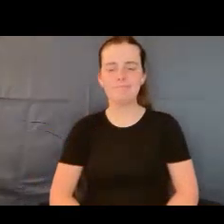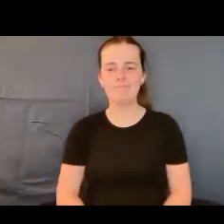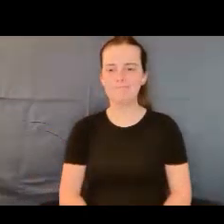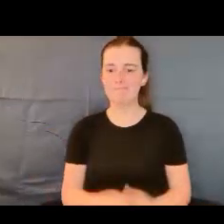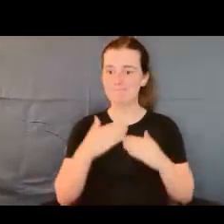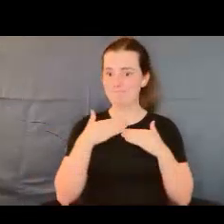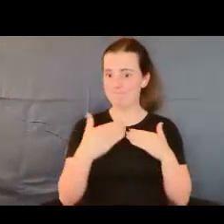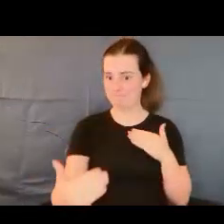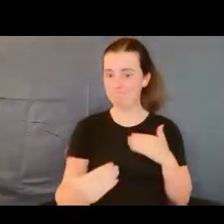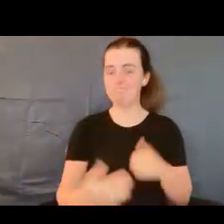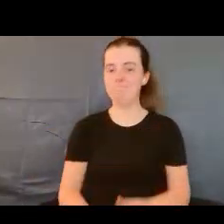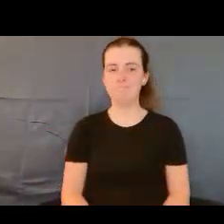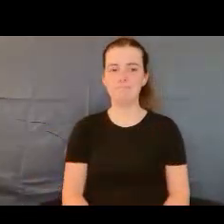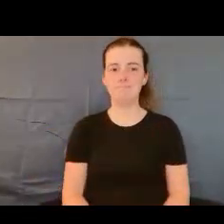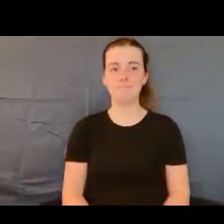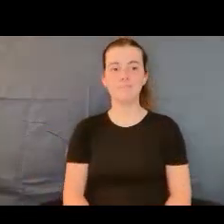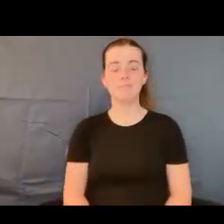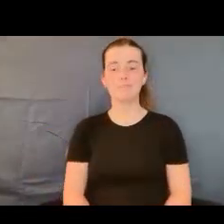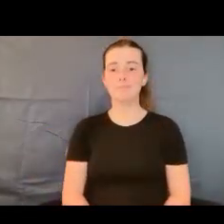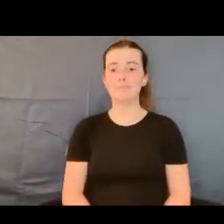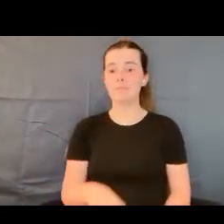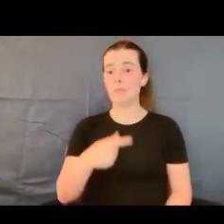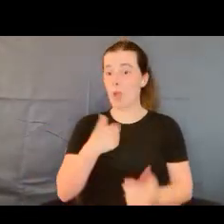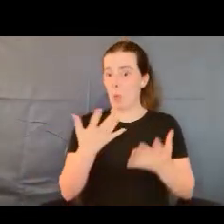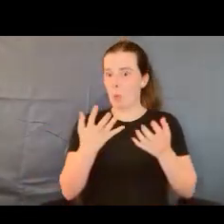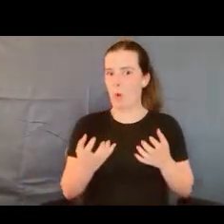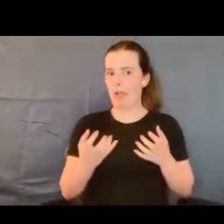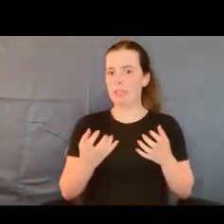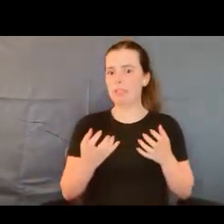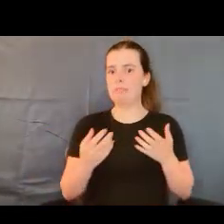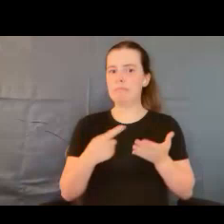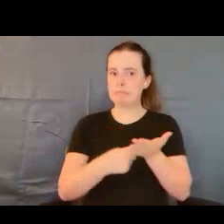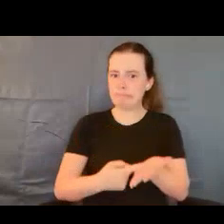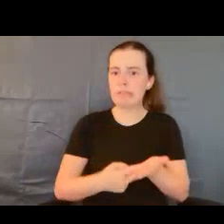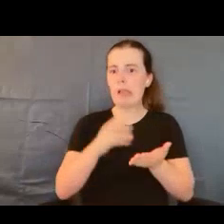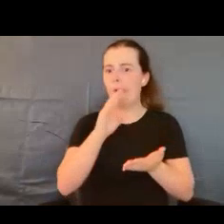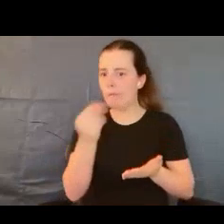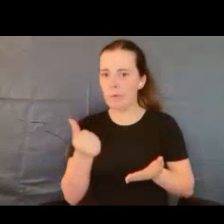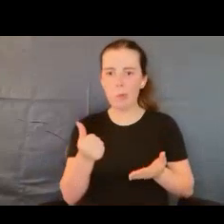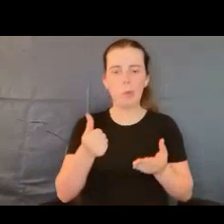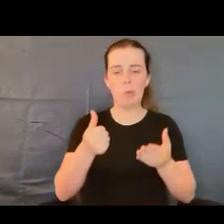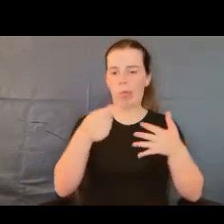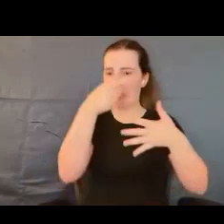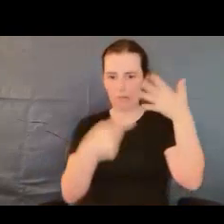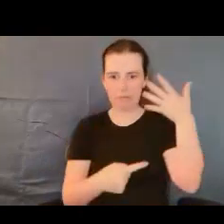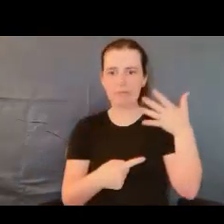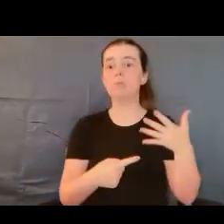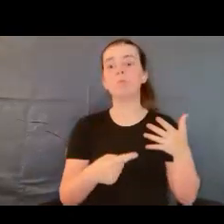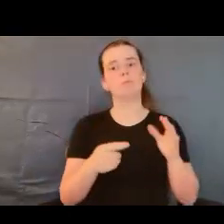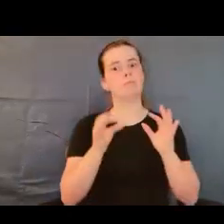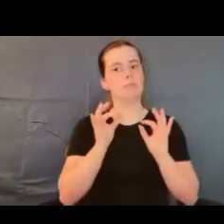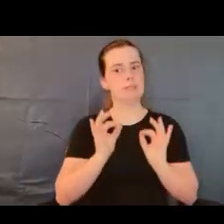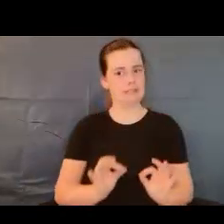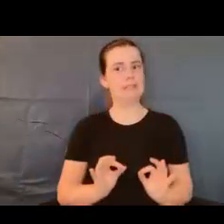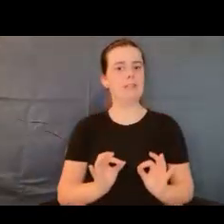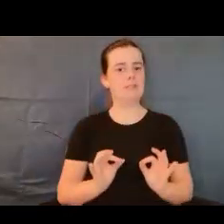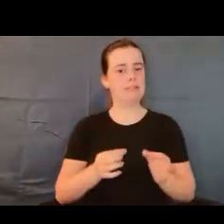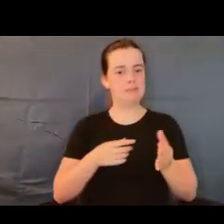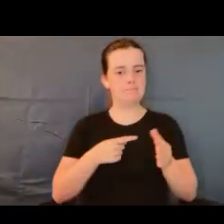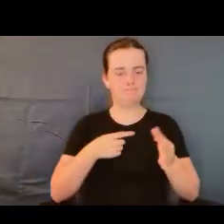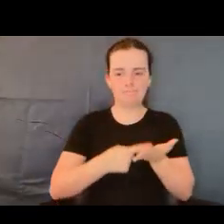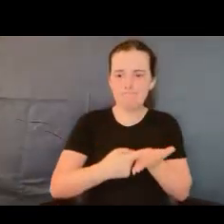course. So I plan to cover a few things in addition to the course, actually. So definitely talk about the course phase by phase and some